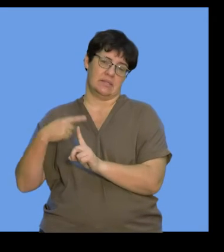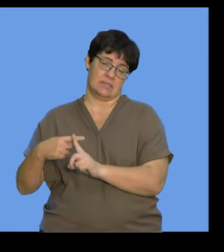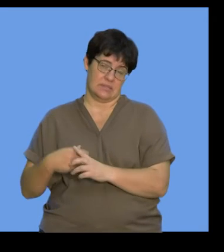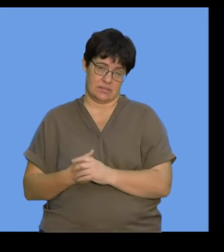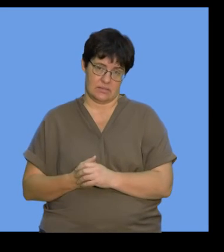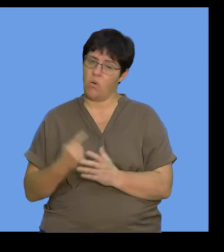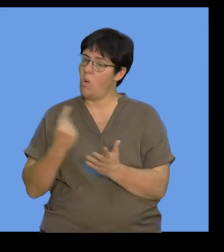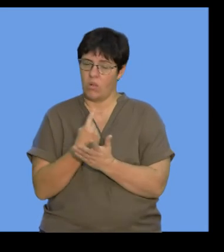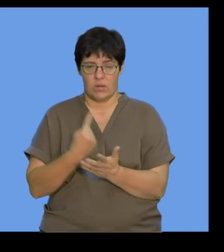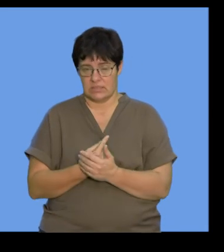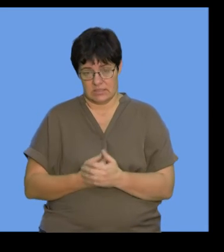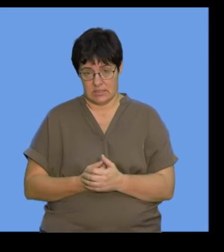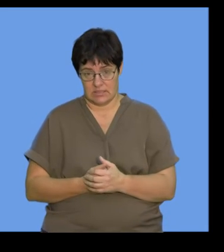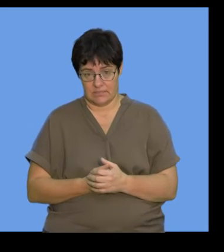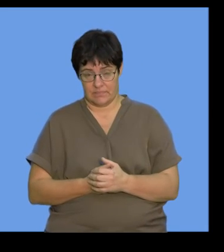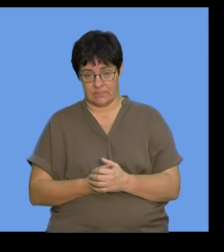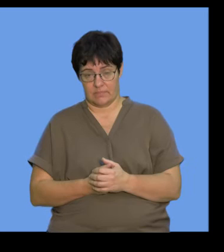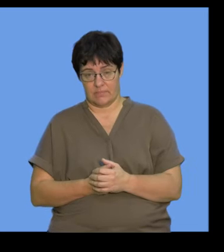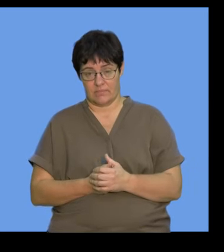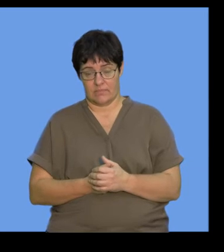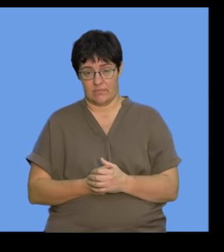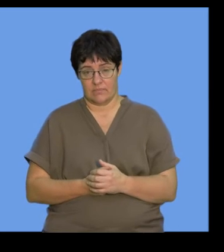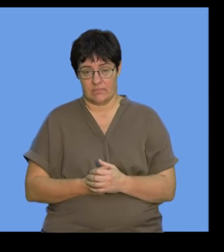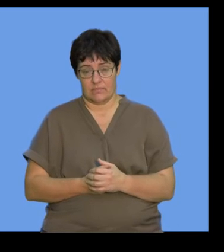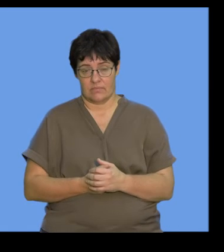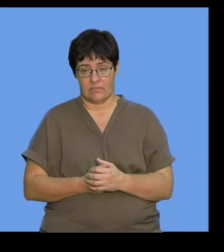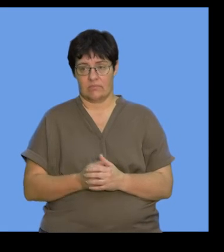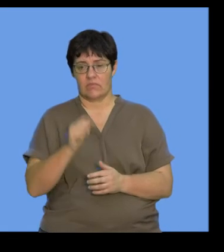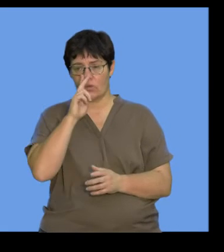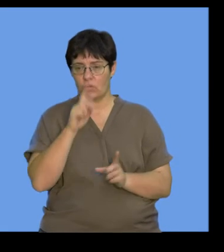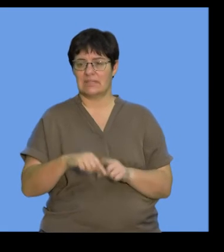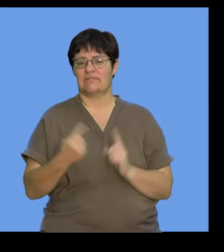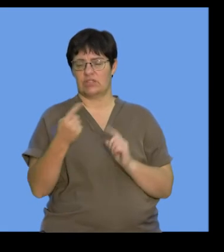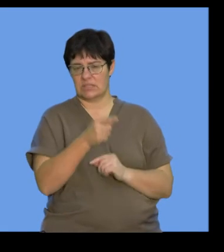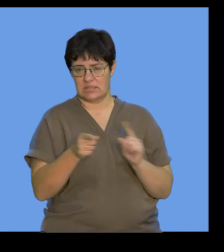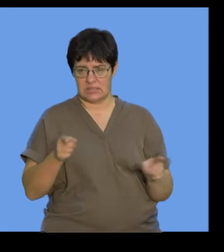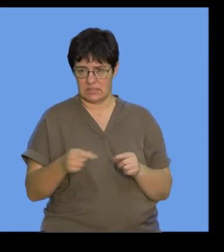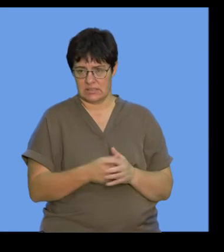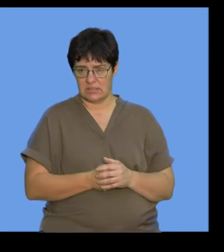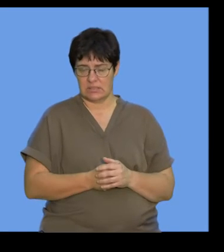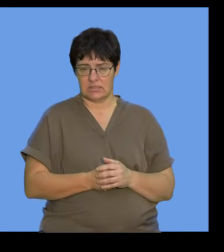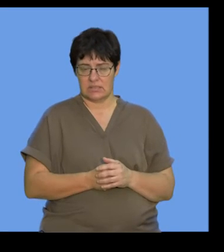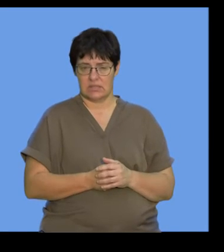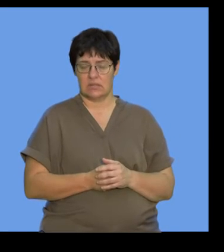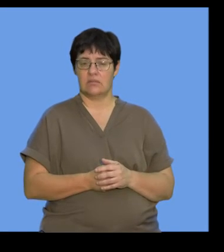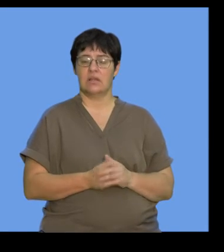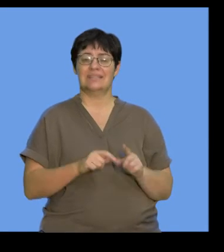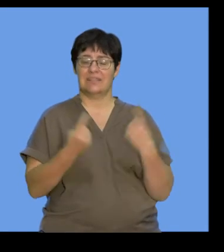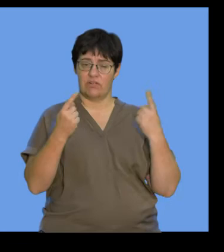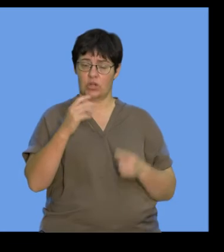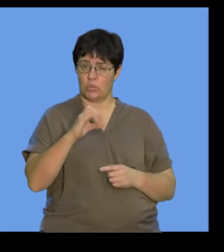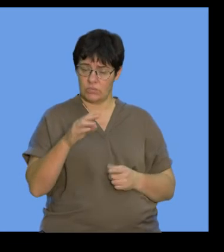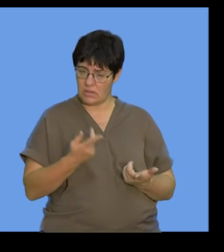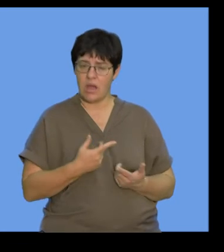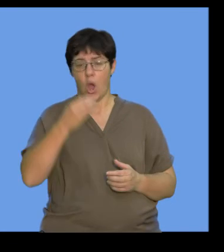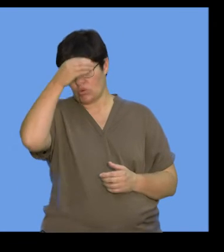plus. Always a plus. Let's look at a difference of cubes. With a difference of cubes, still the